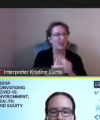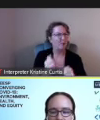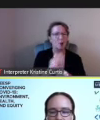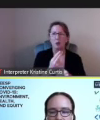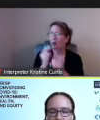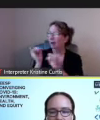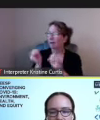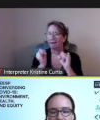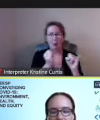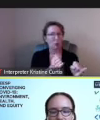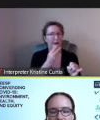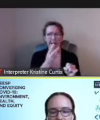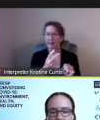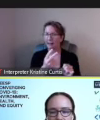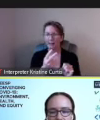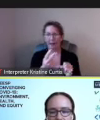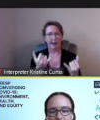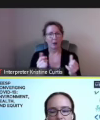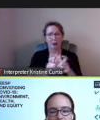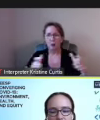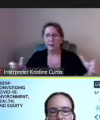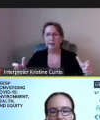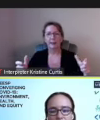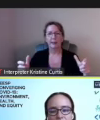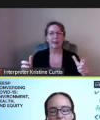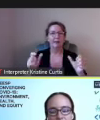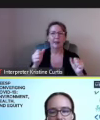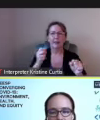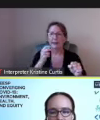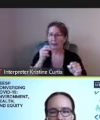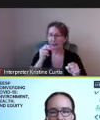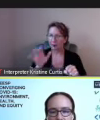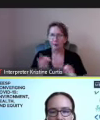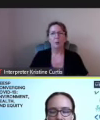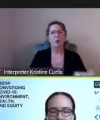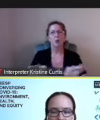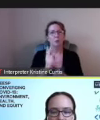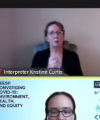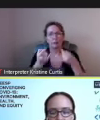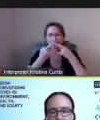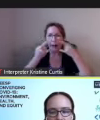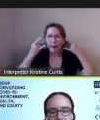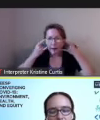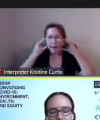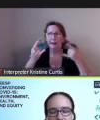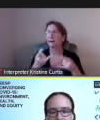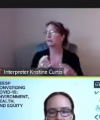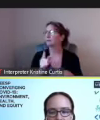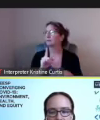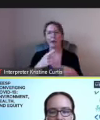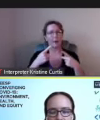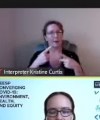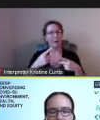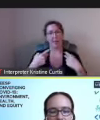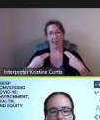see concentrations increasing. They know they need to physical distance more, use masks. Public health departments, states, cities, and countries are using this